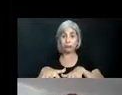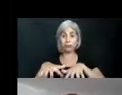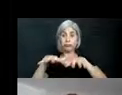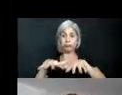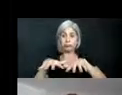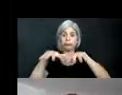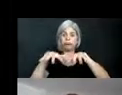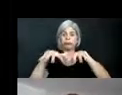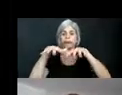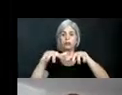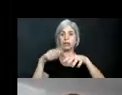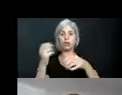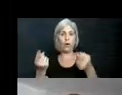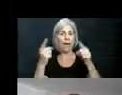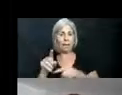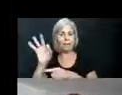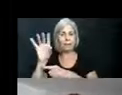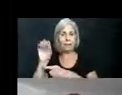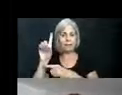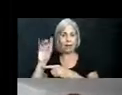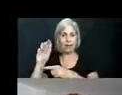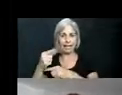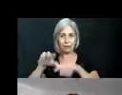again, that will lead to flooding and destruction.